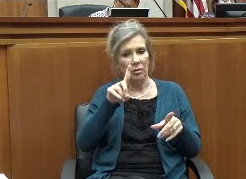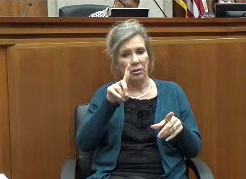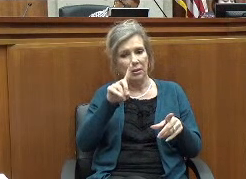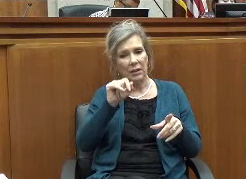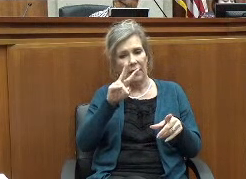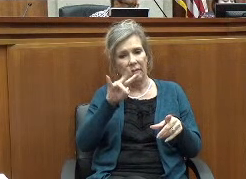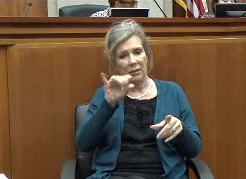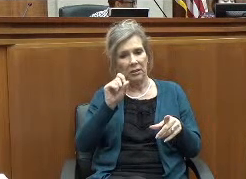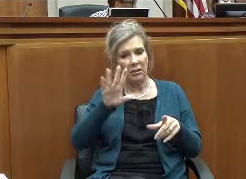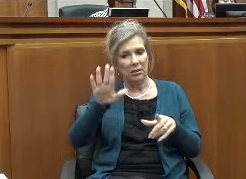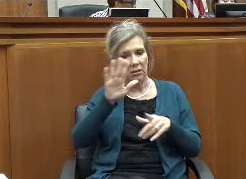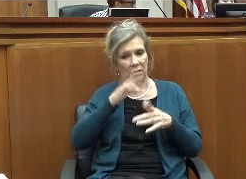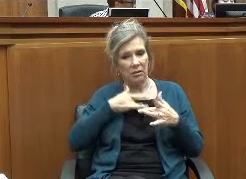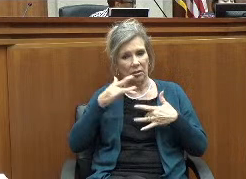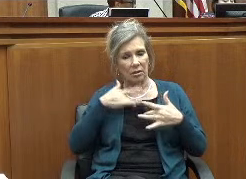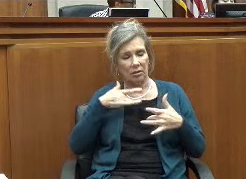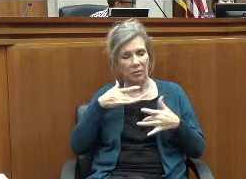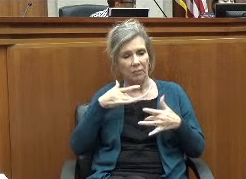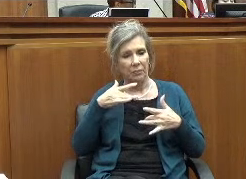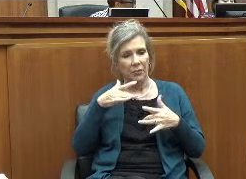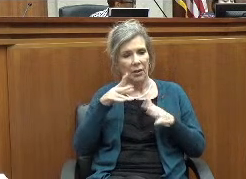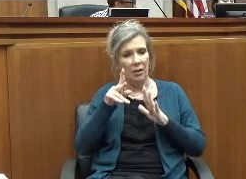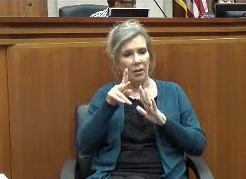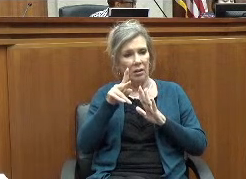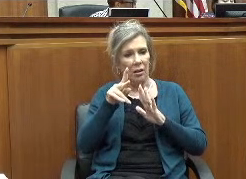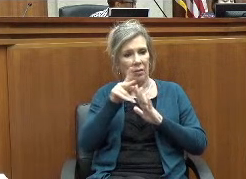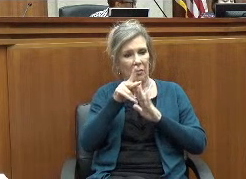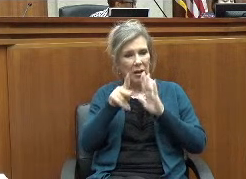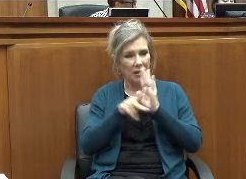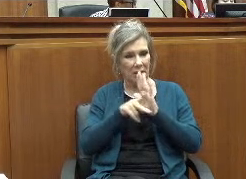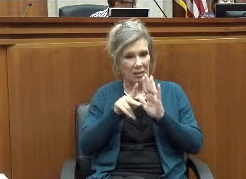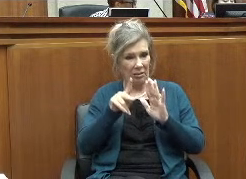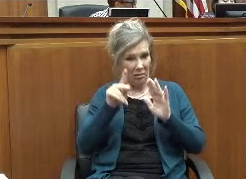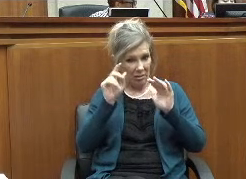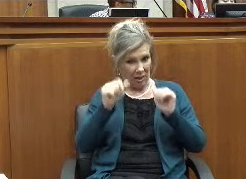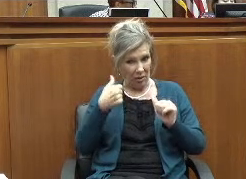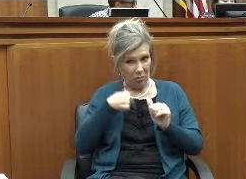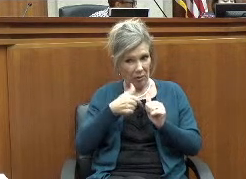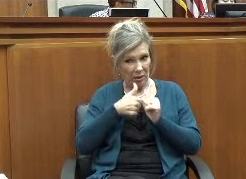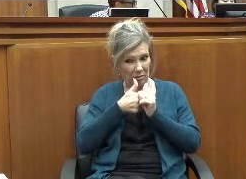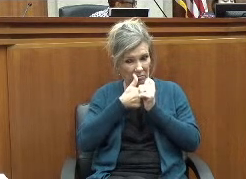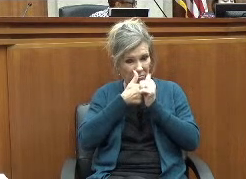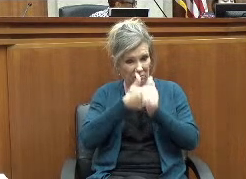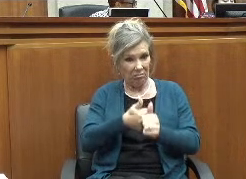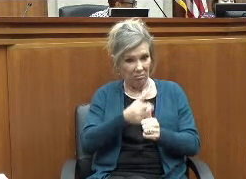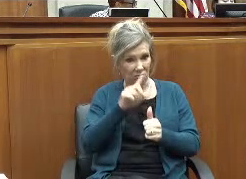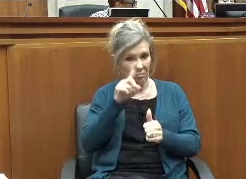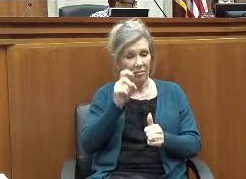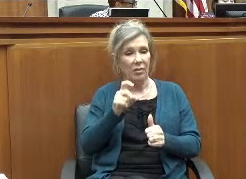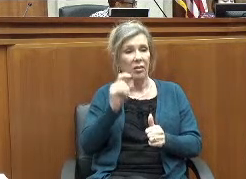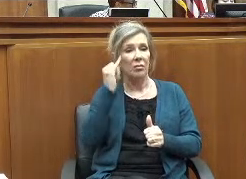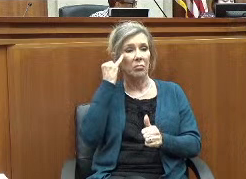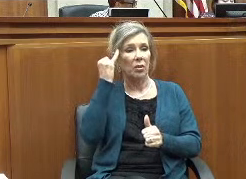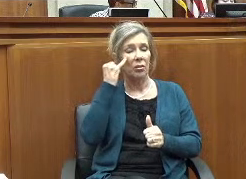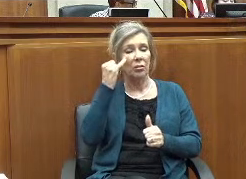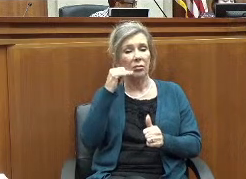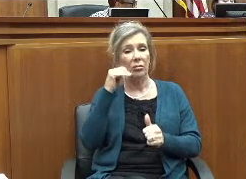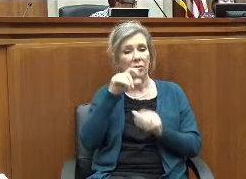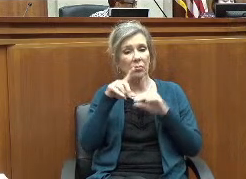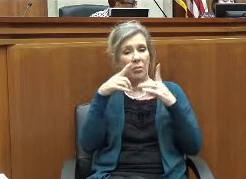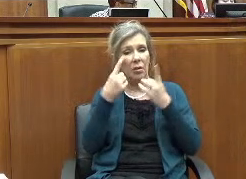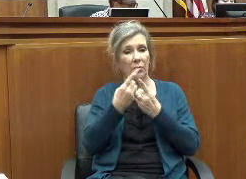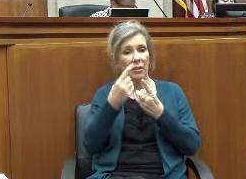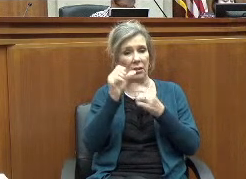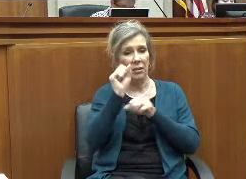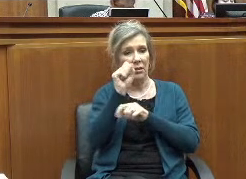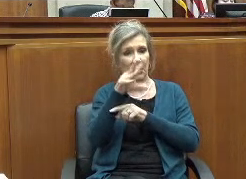that's raised is the policy being adhered to. And so if the department sends a letter reminding the operator of